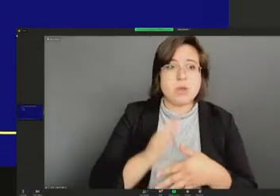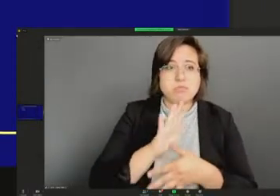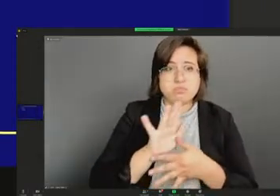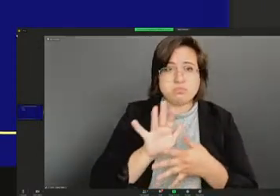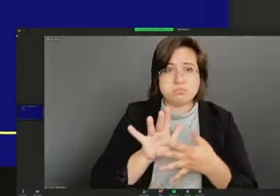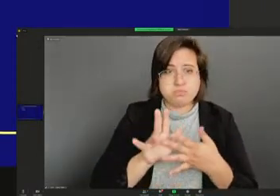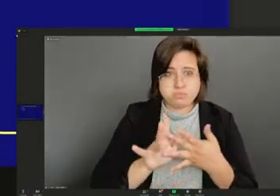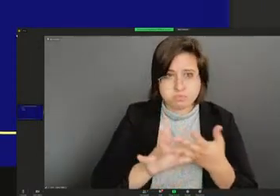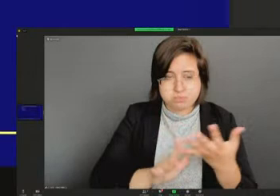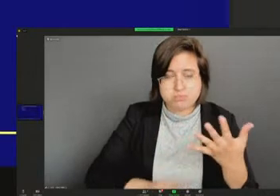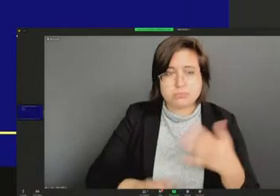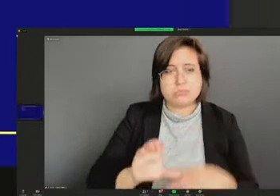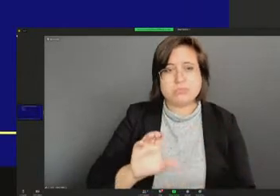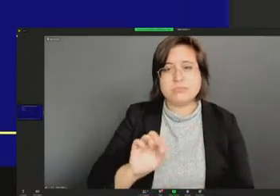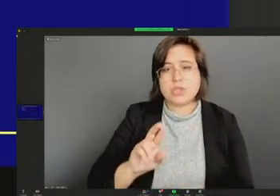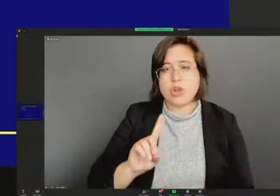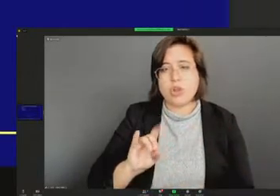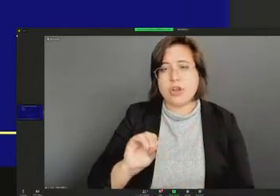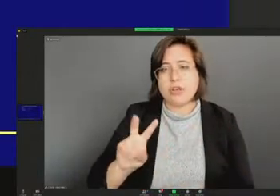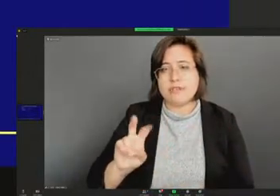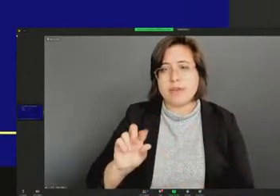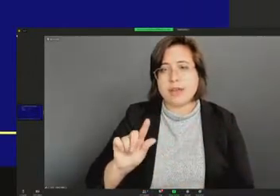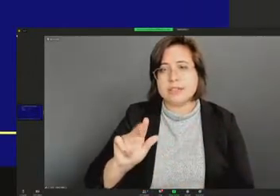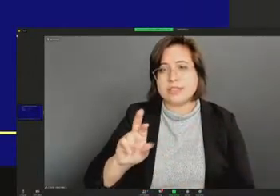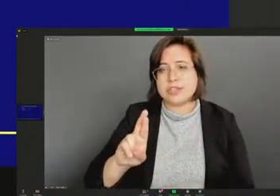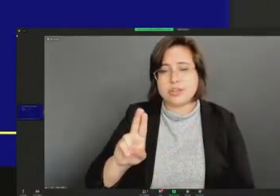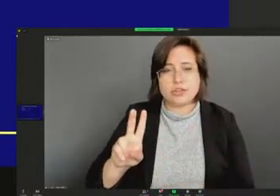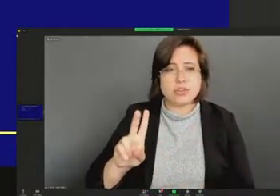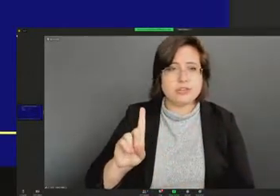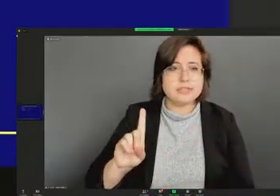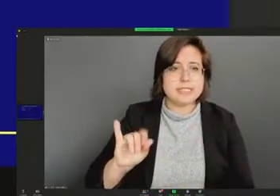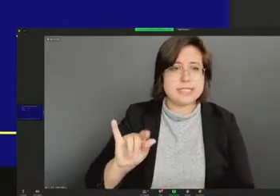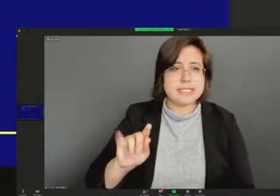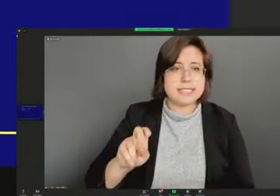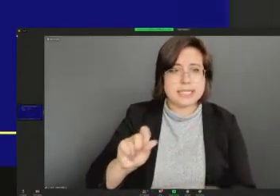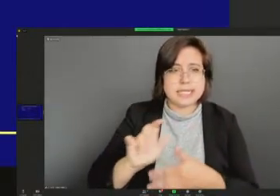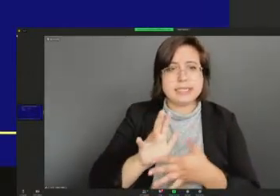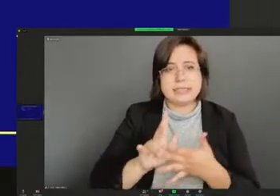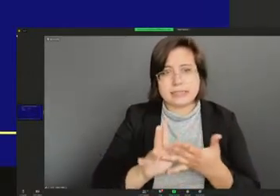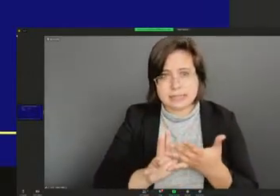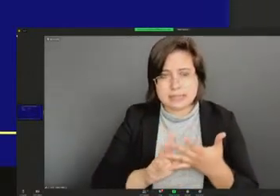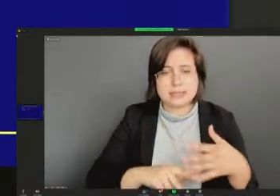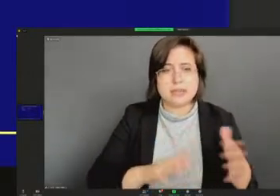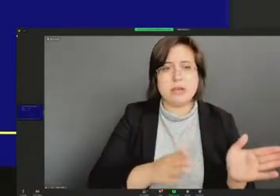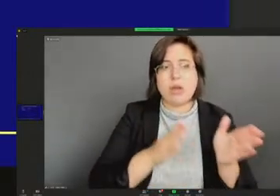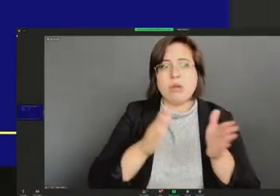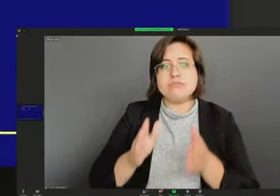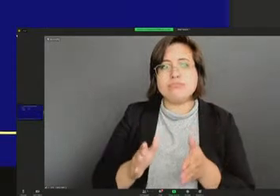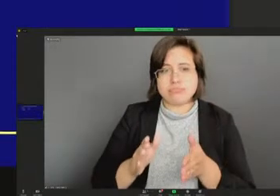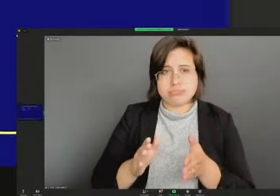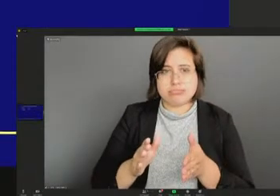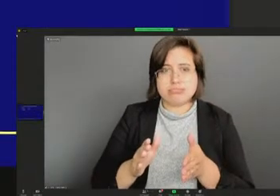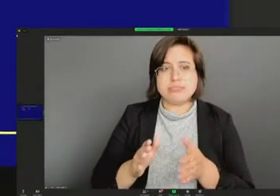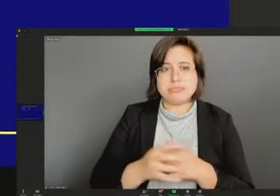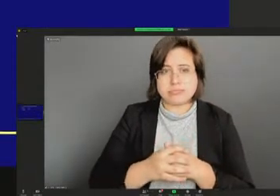cardiovascular disease, incident breast cancer, type 2 diabetes. It's linked to higher levels